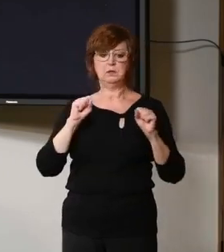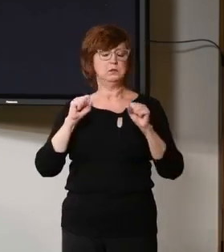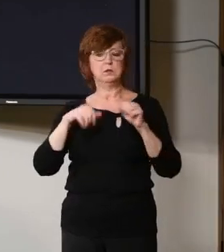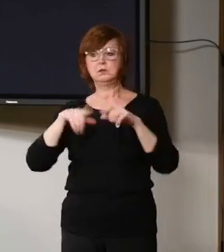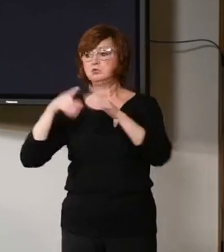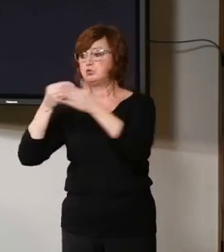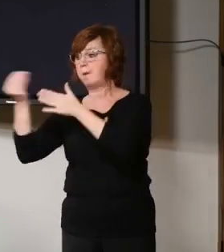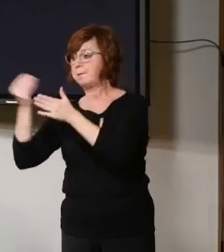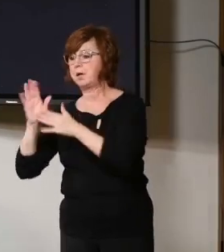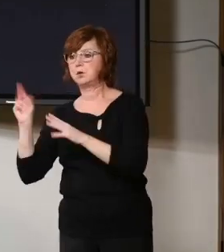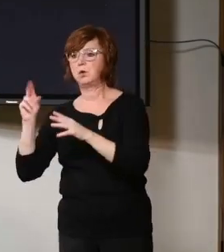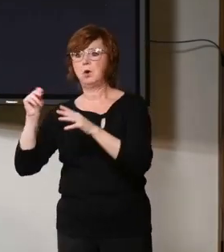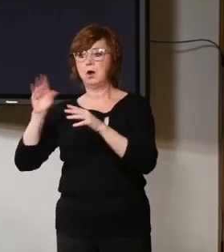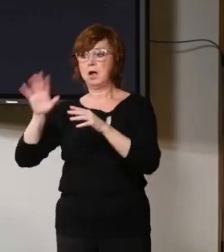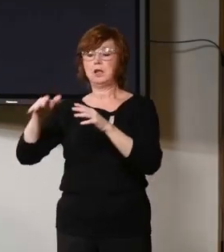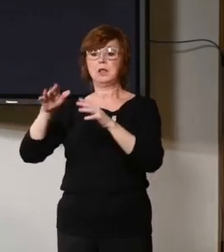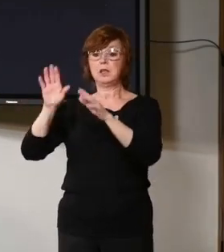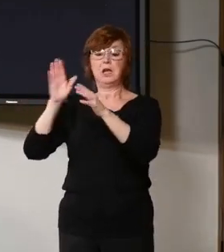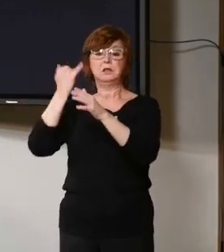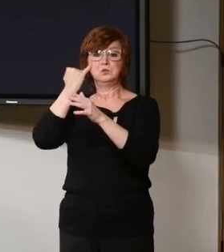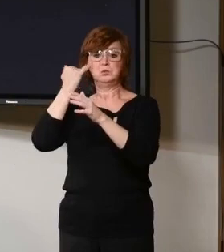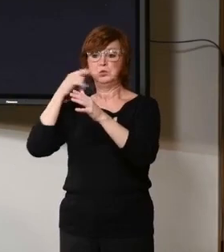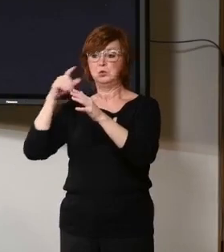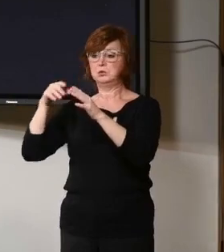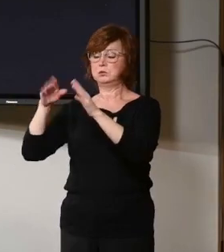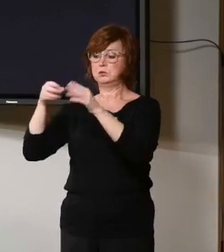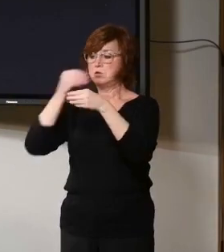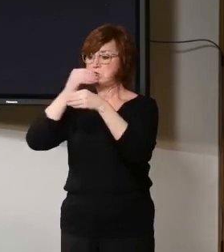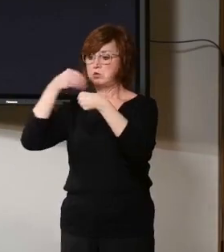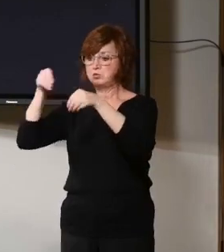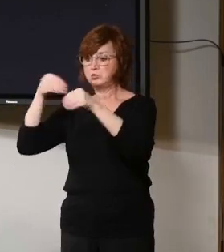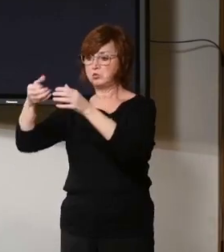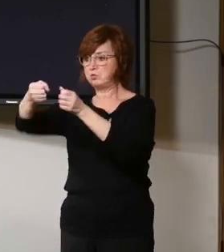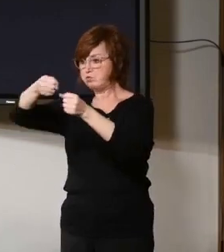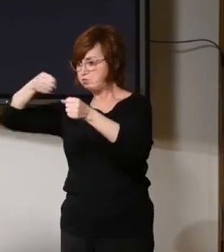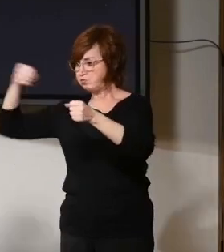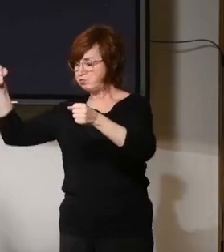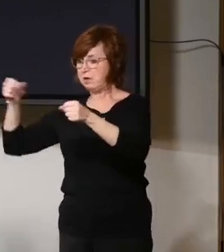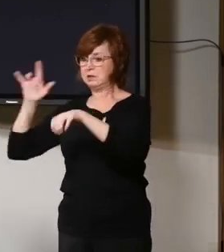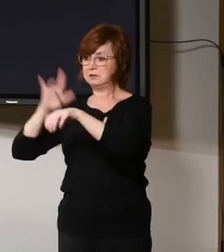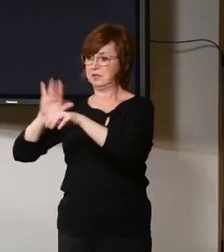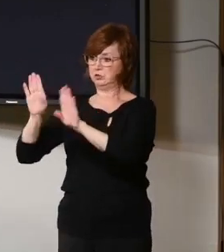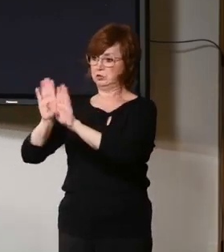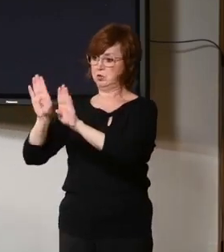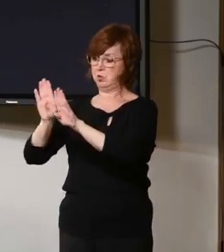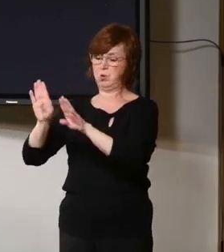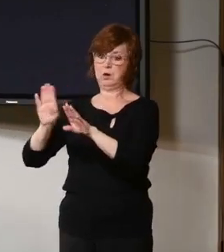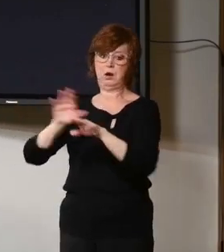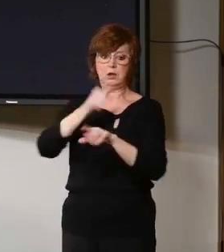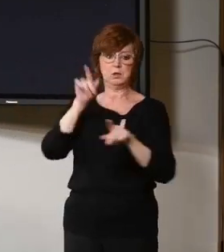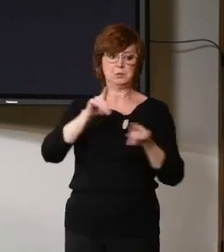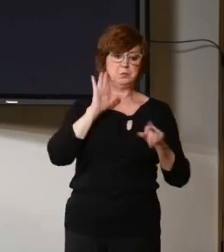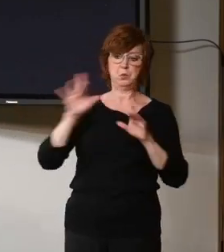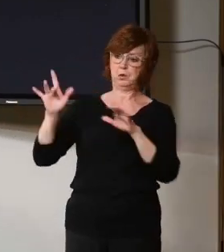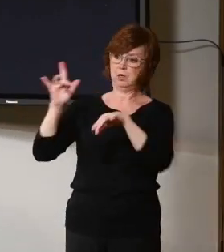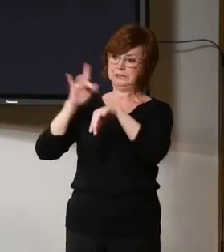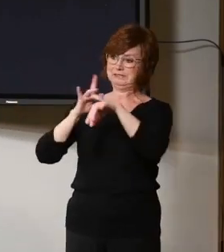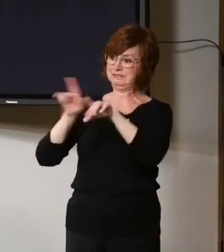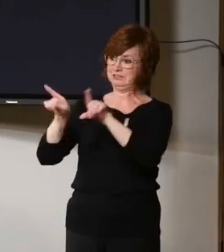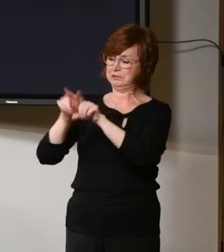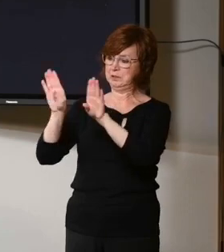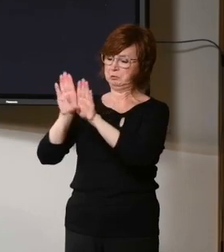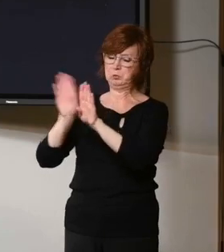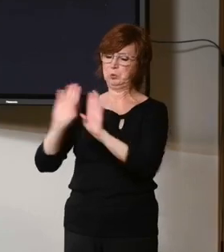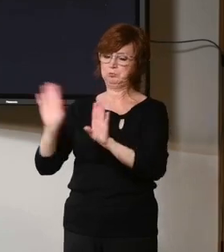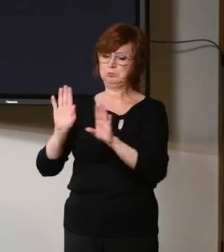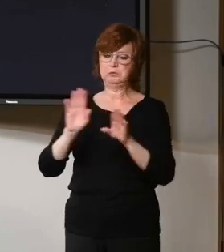where we're opening doors that others may also open, because that is also a risk for transmission. And we have to wait out that 14-day period,